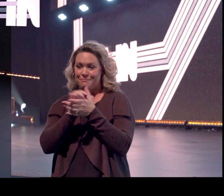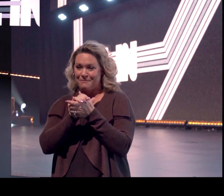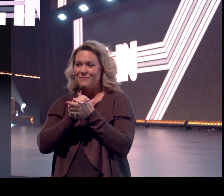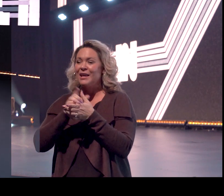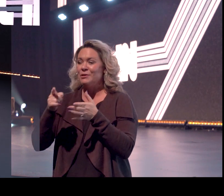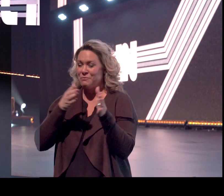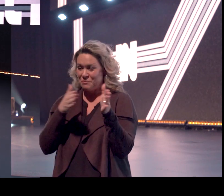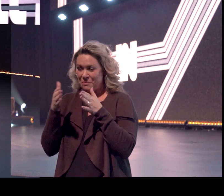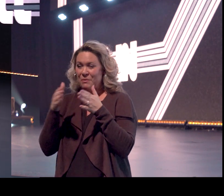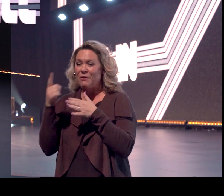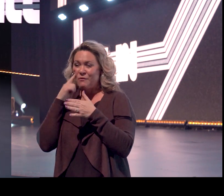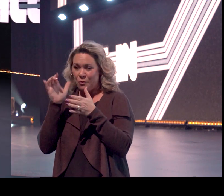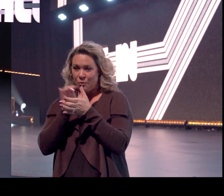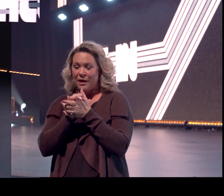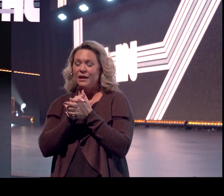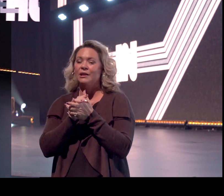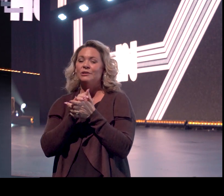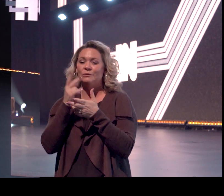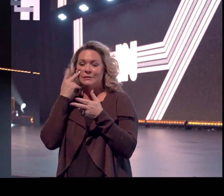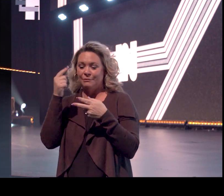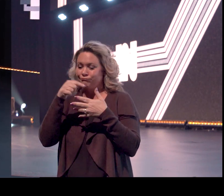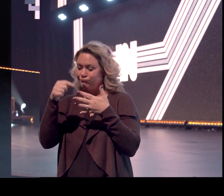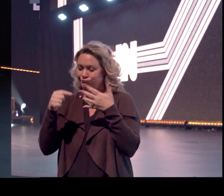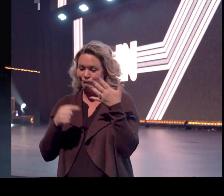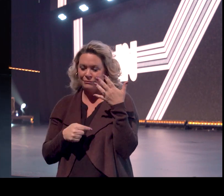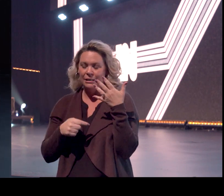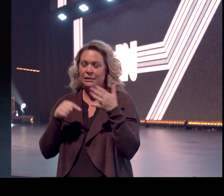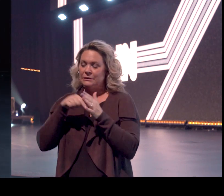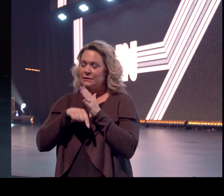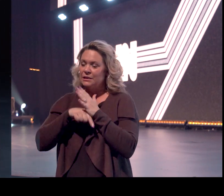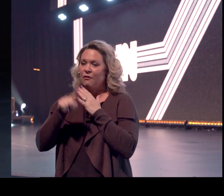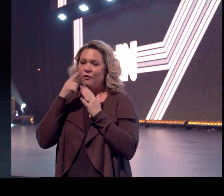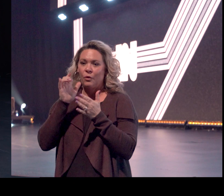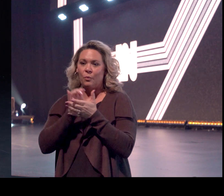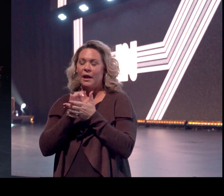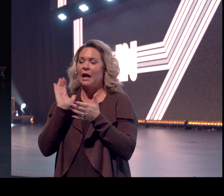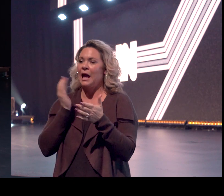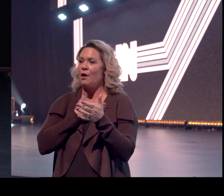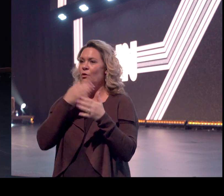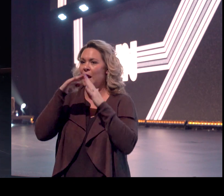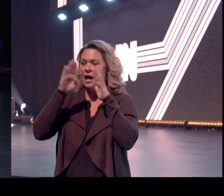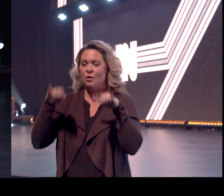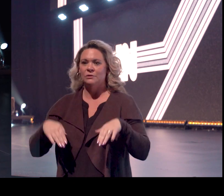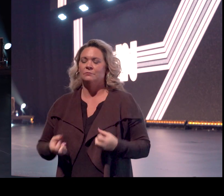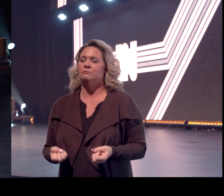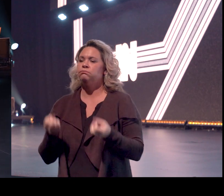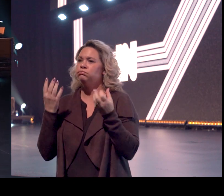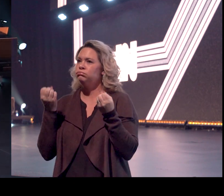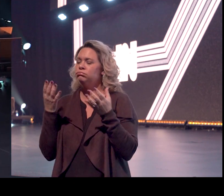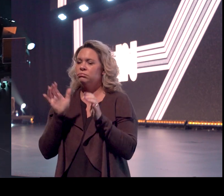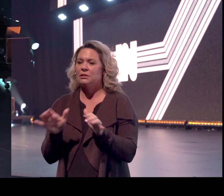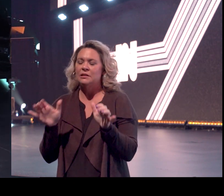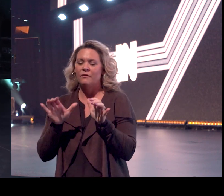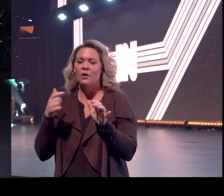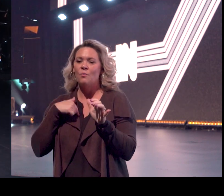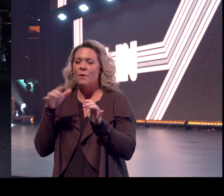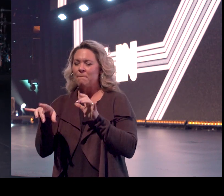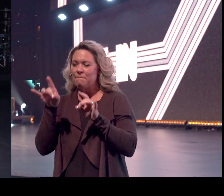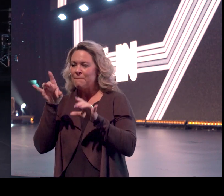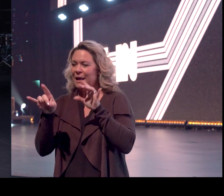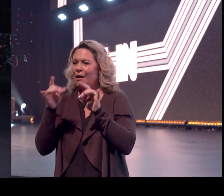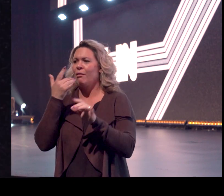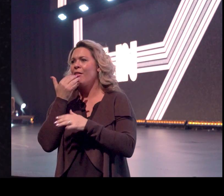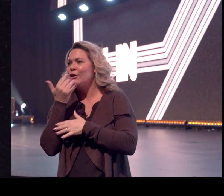married. And if you've ever prepared for a wedding, there's all these details for the wedding. I mean, our house is a flurry of activity, right? I